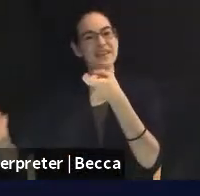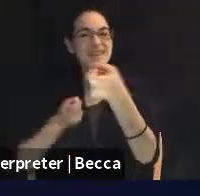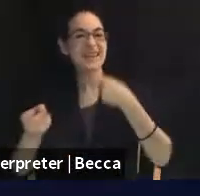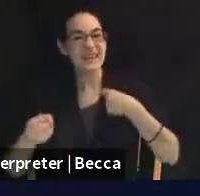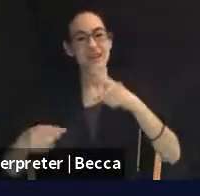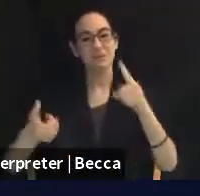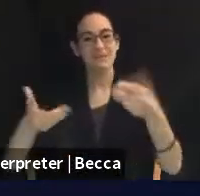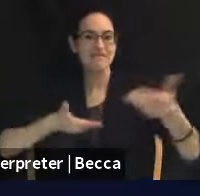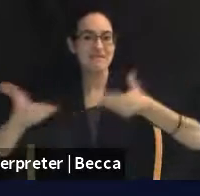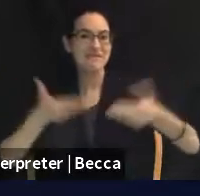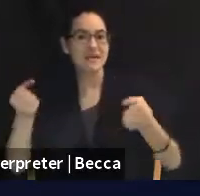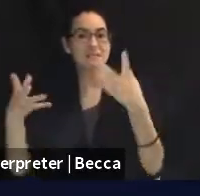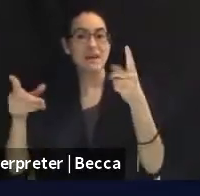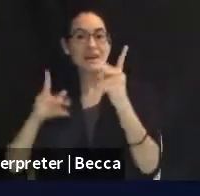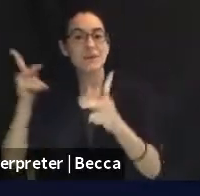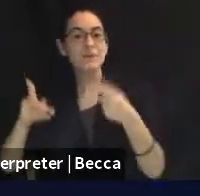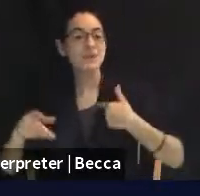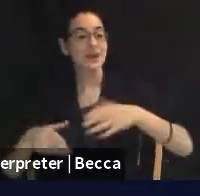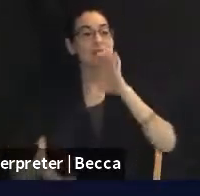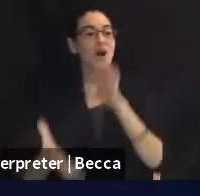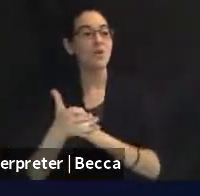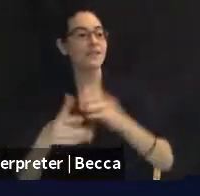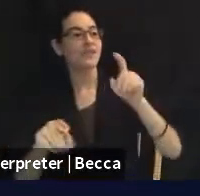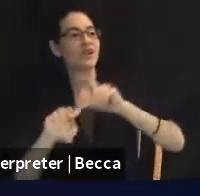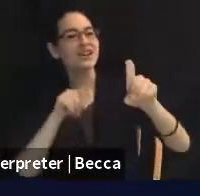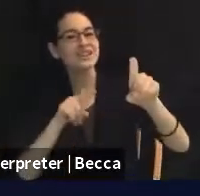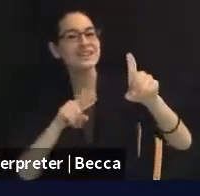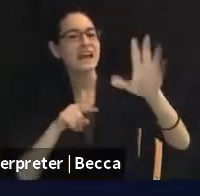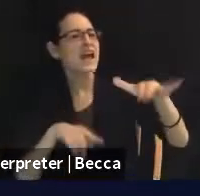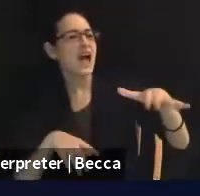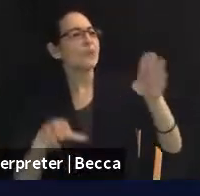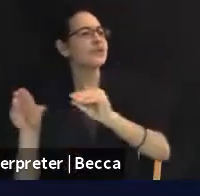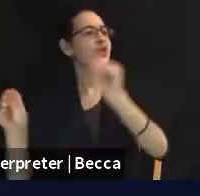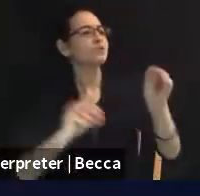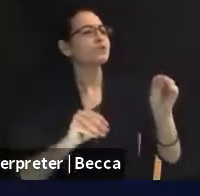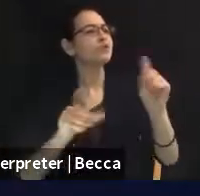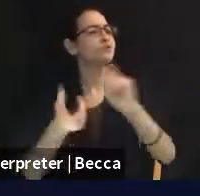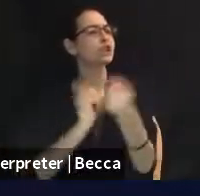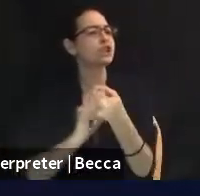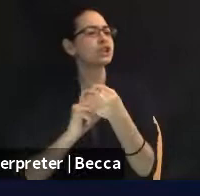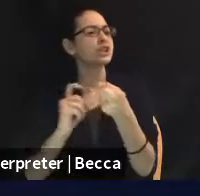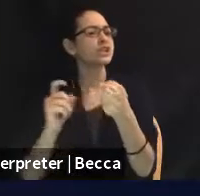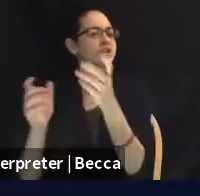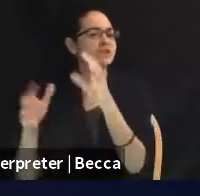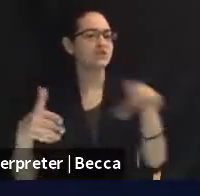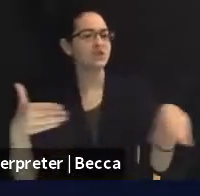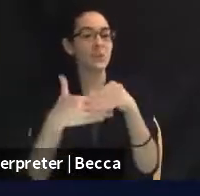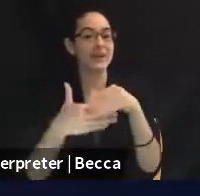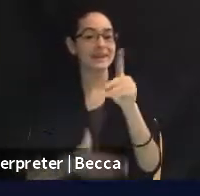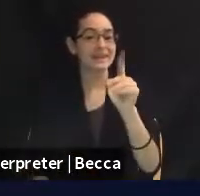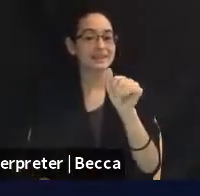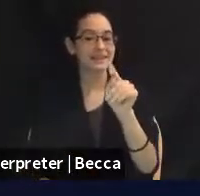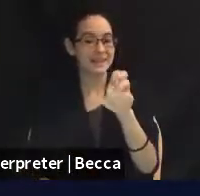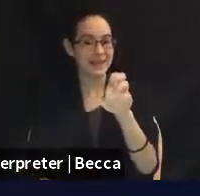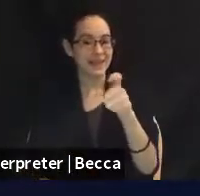of our friends. And my wife calls me one day and says, hey, just so you know, we have to move the wedding. I'm like, that's great. The sooner the better. I can't wait to marry you. You know, blah, blah, blah. She goes, yeah, we're going to